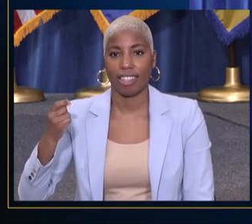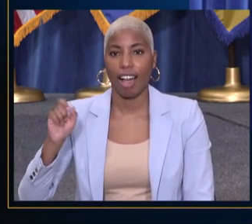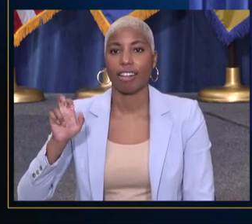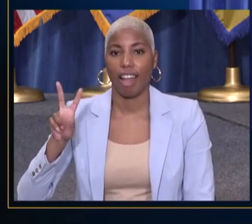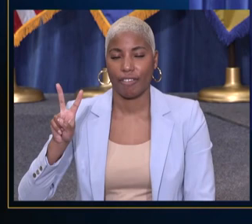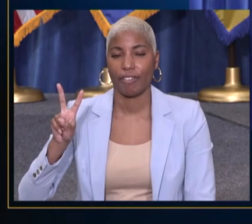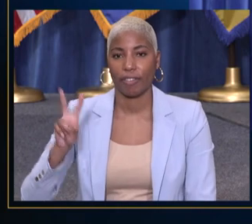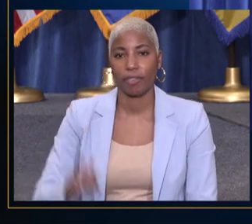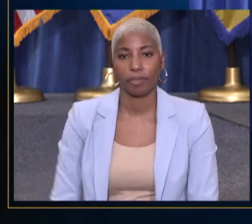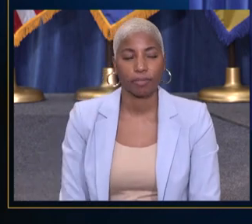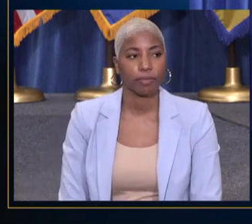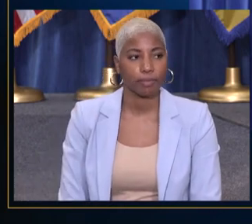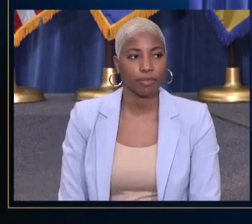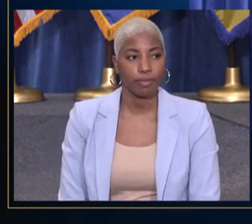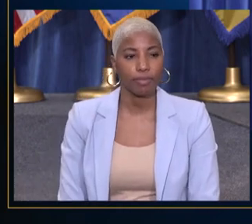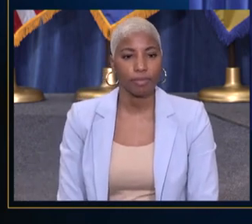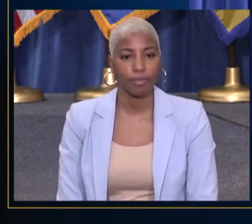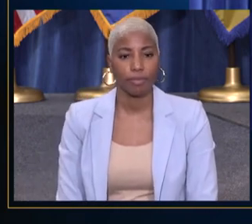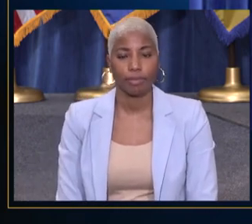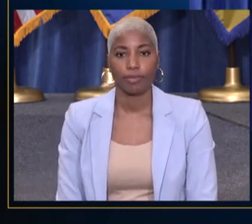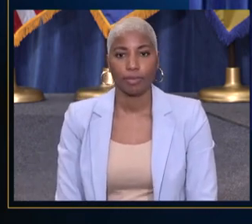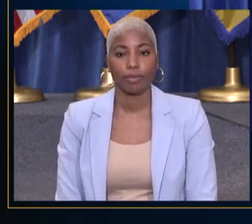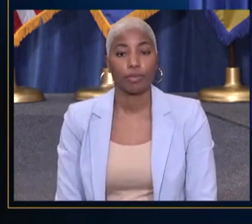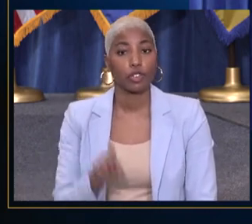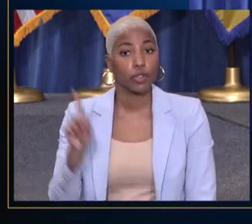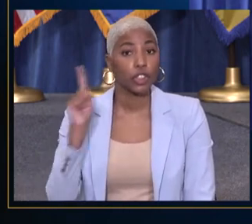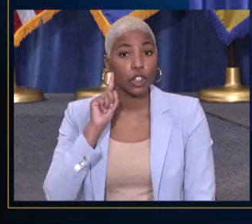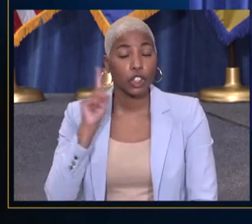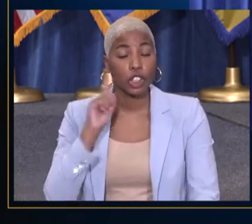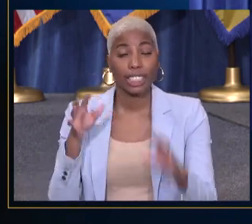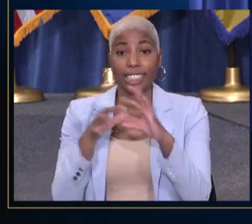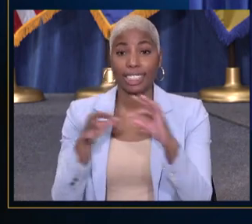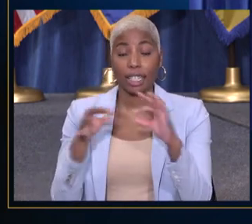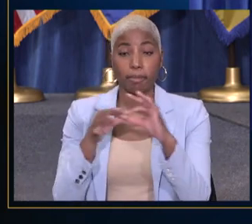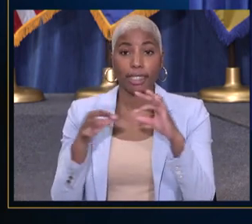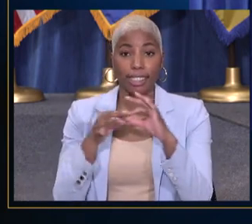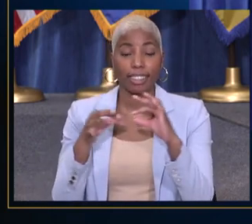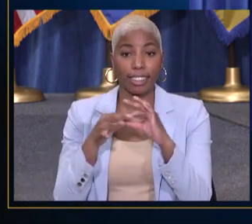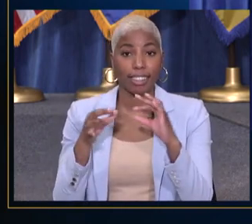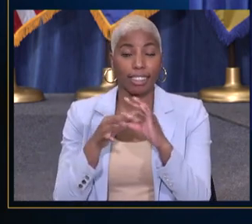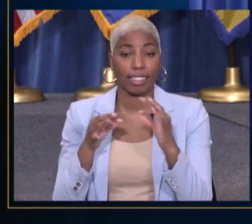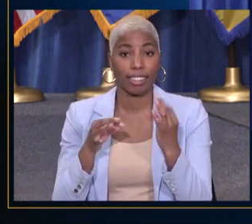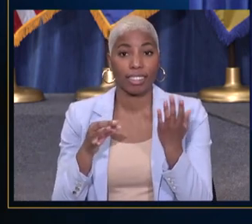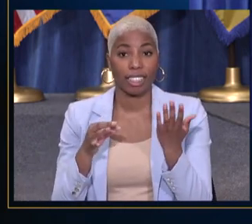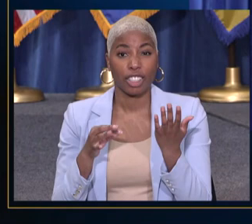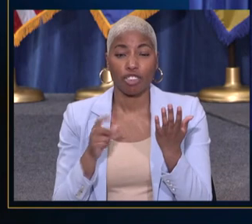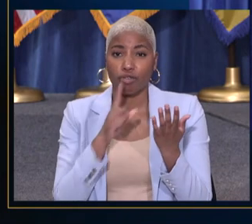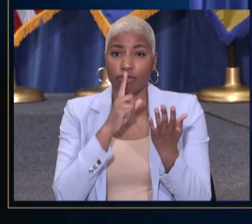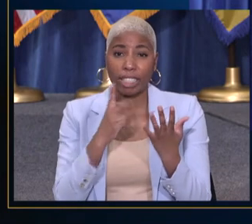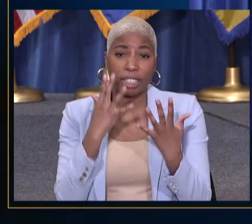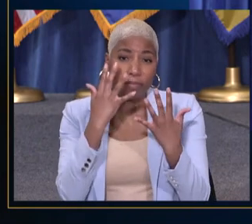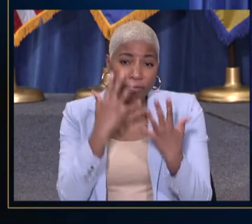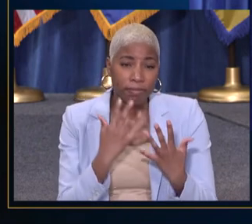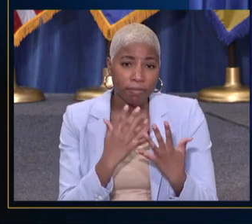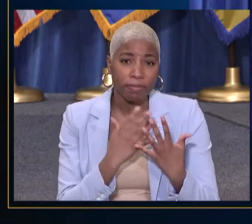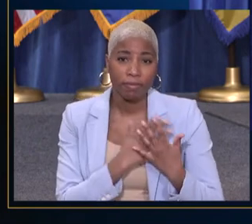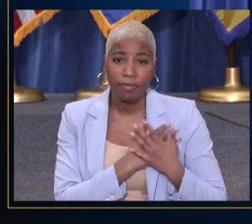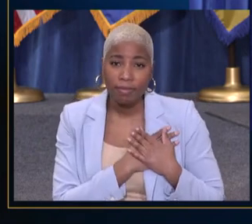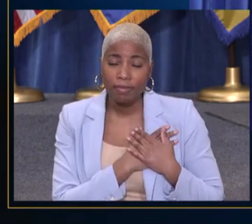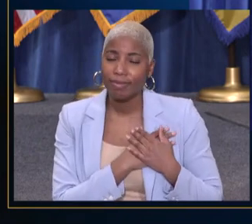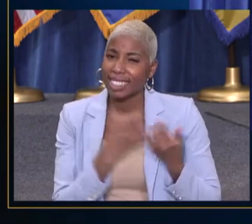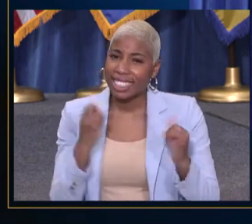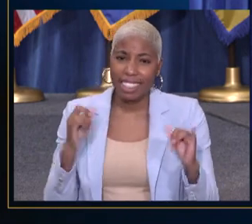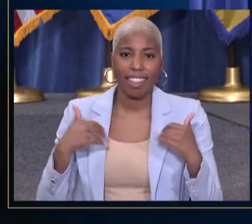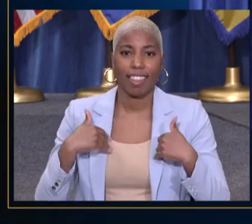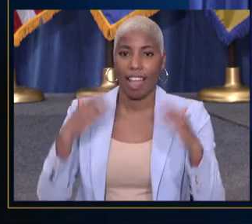partnerships@hhs.gov. And even though you've heard some statements that have been pretty dark or grim, there is hope. I always